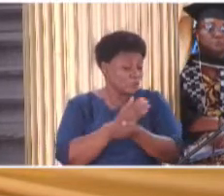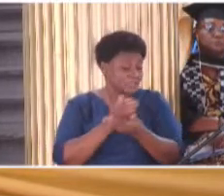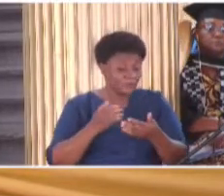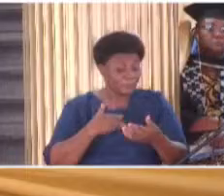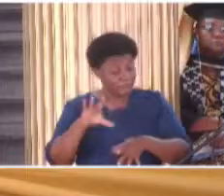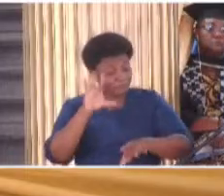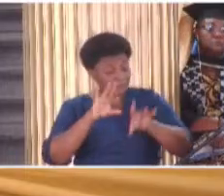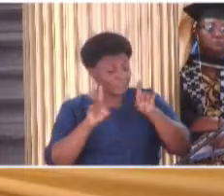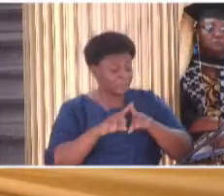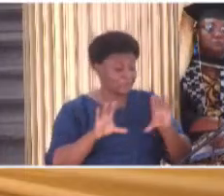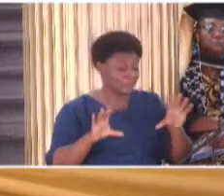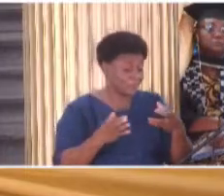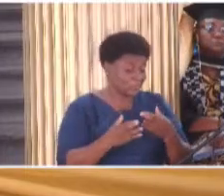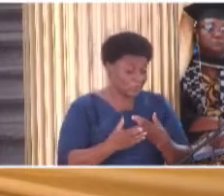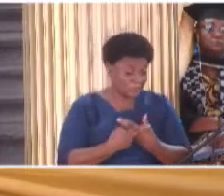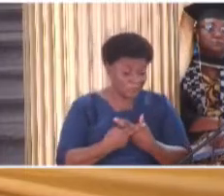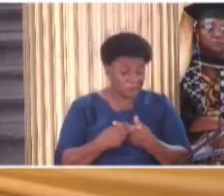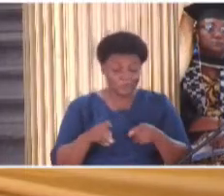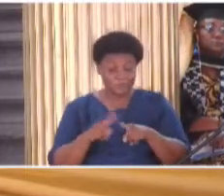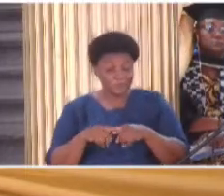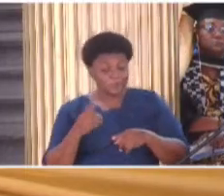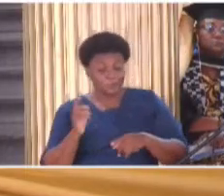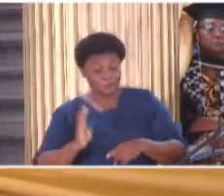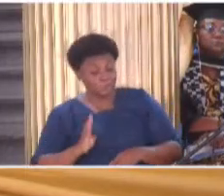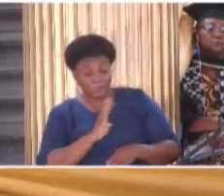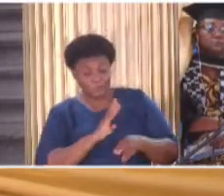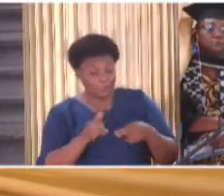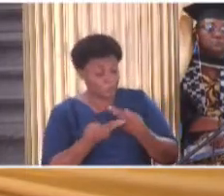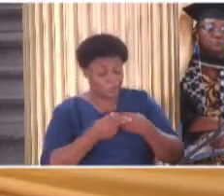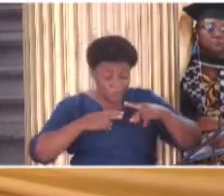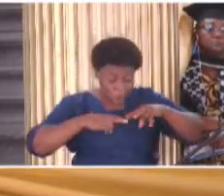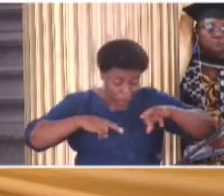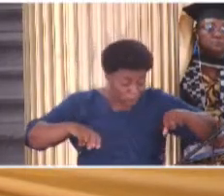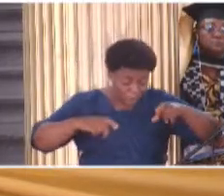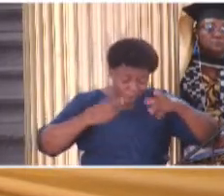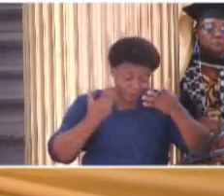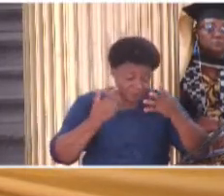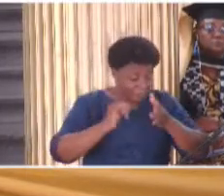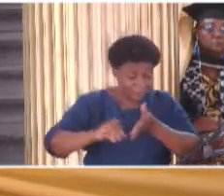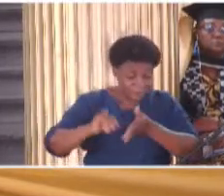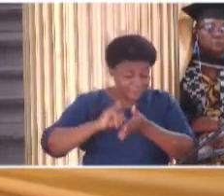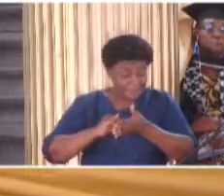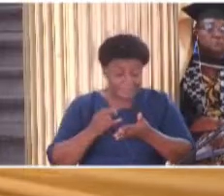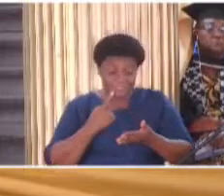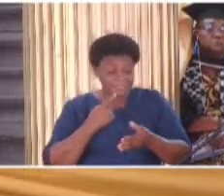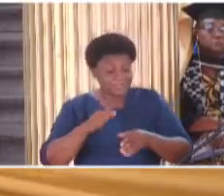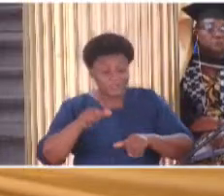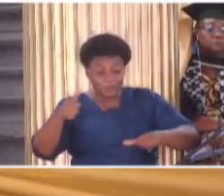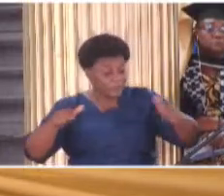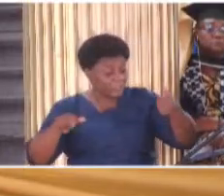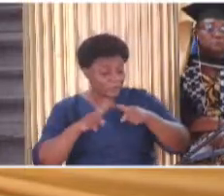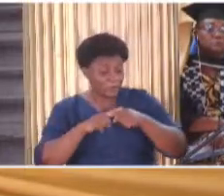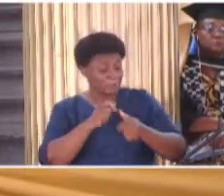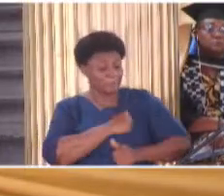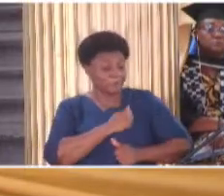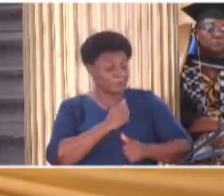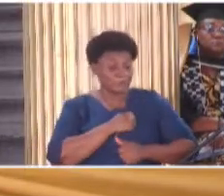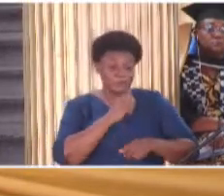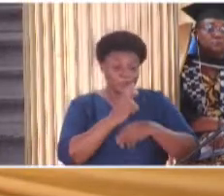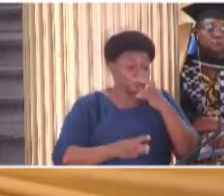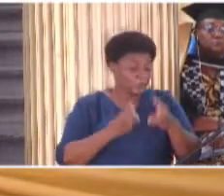in classrooms, boardrooms, research institutions, military bases, or global